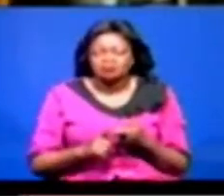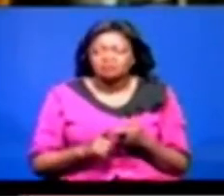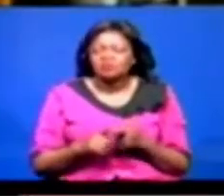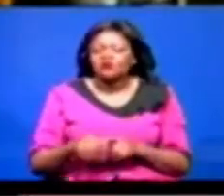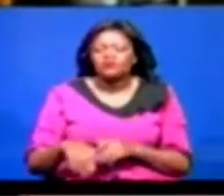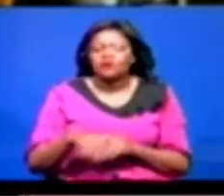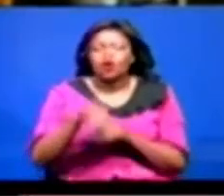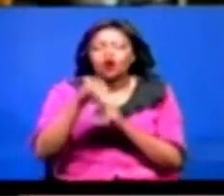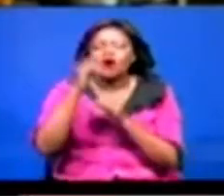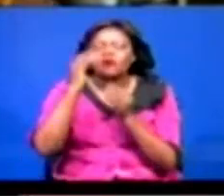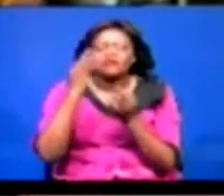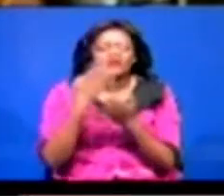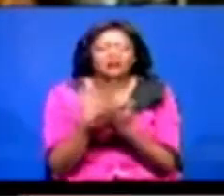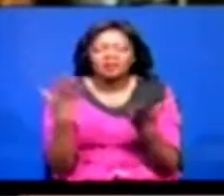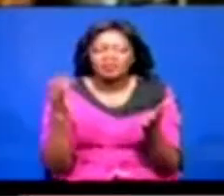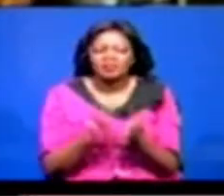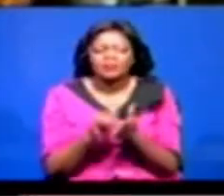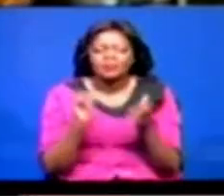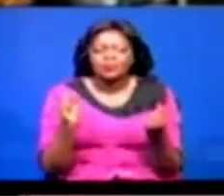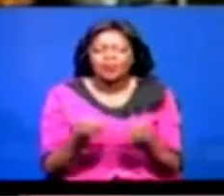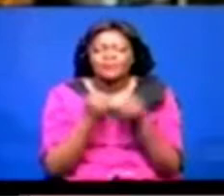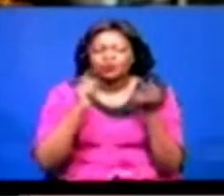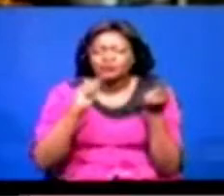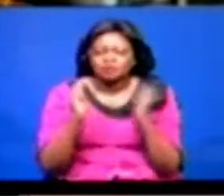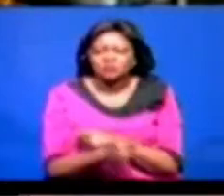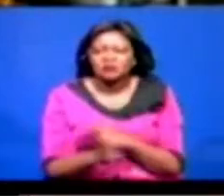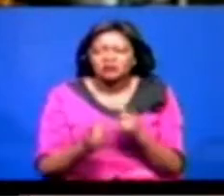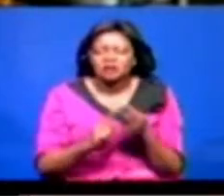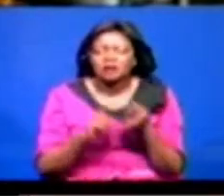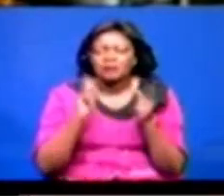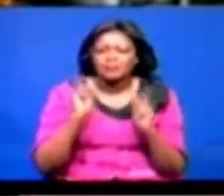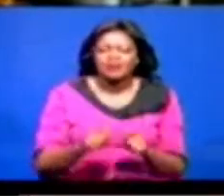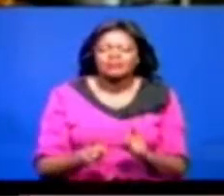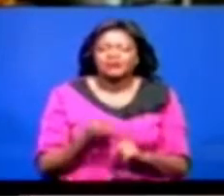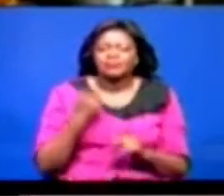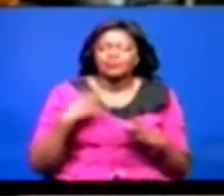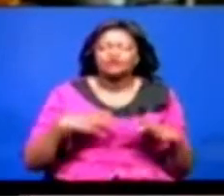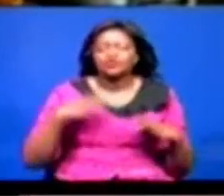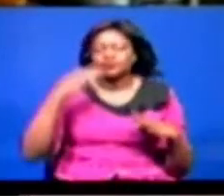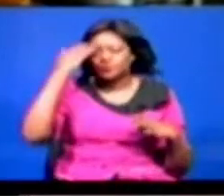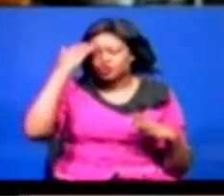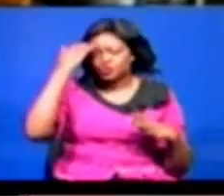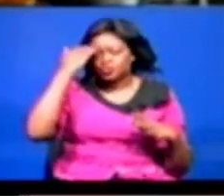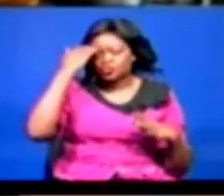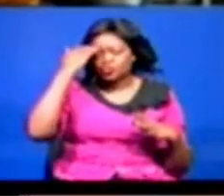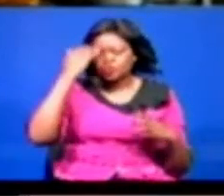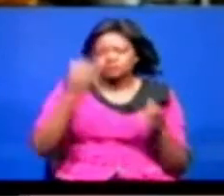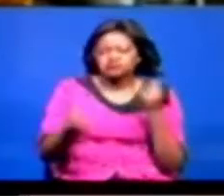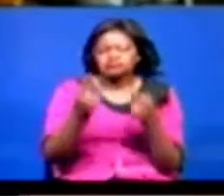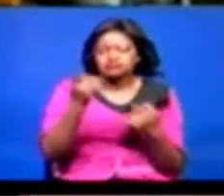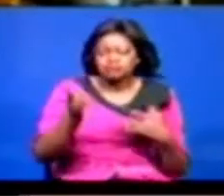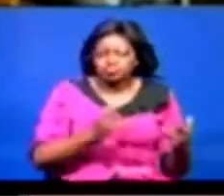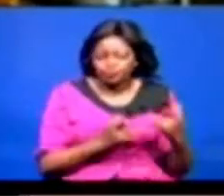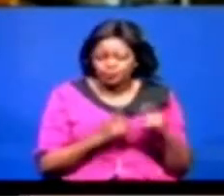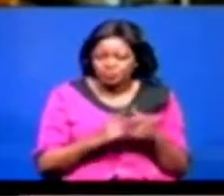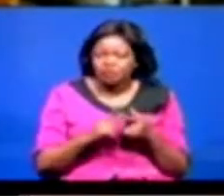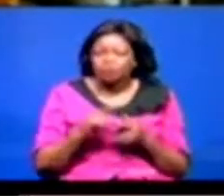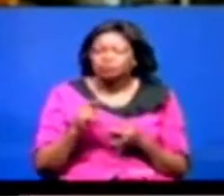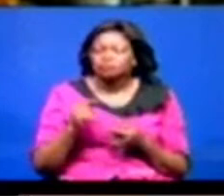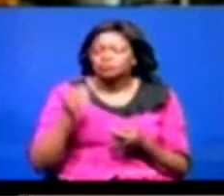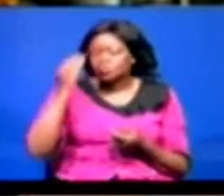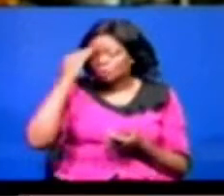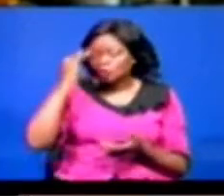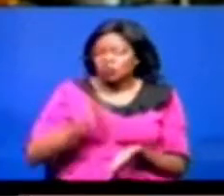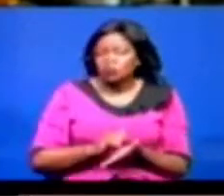there is anything that would have happened or changed, then I must be the first person to be able to raise that concern. It should also not be lost that in